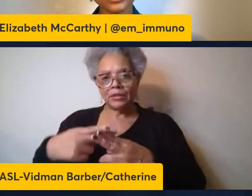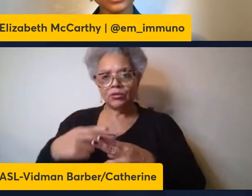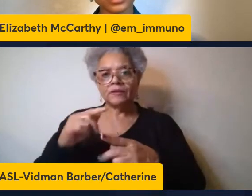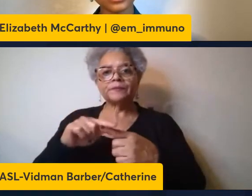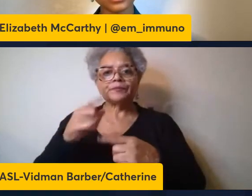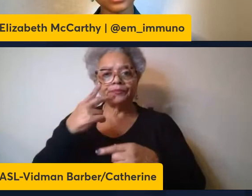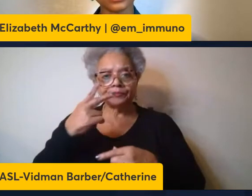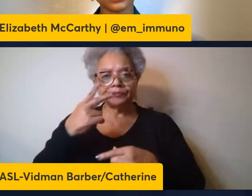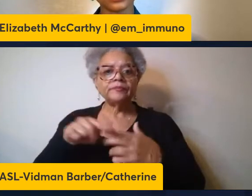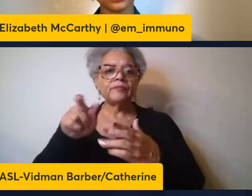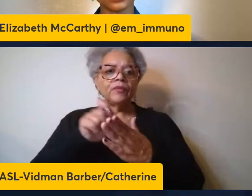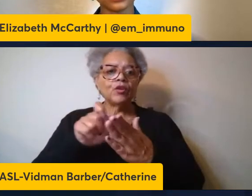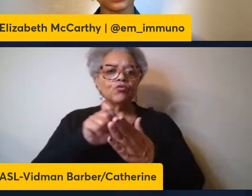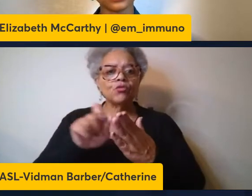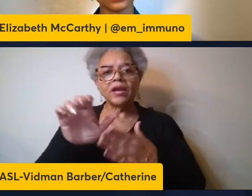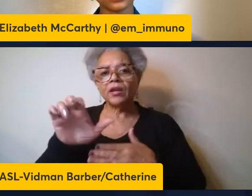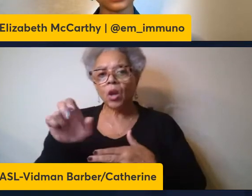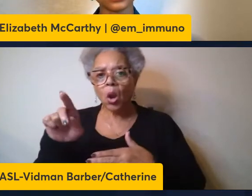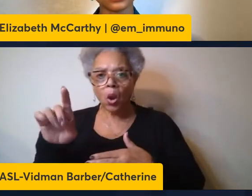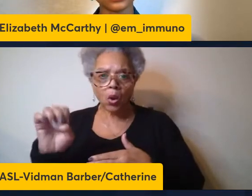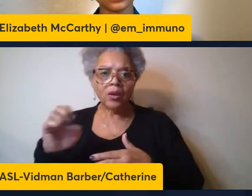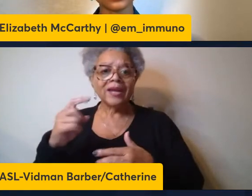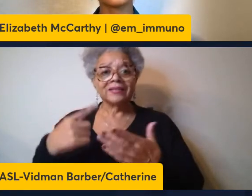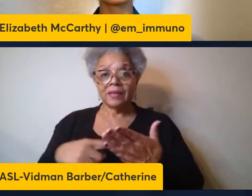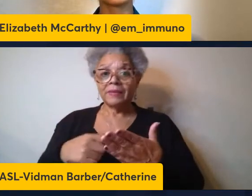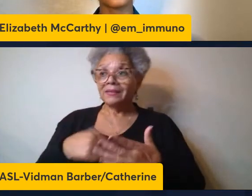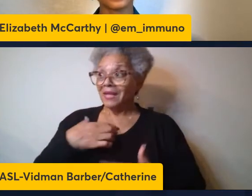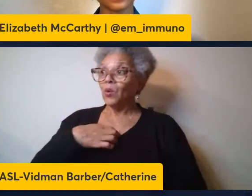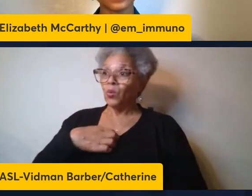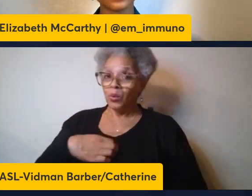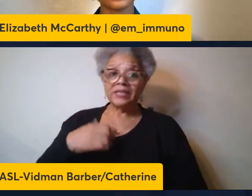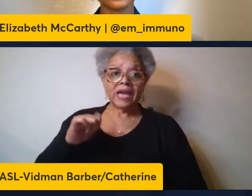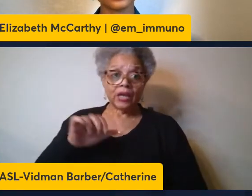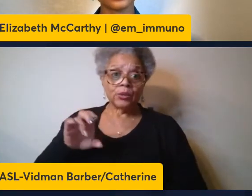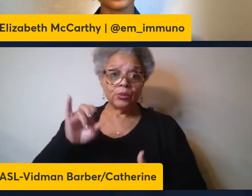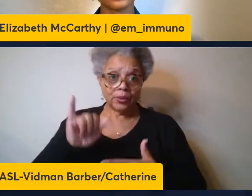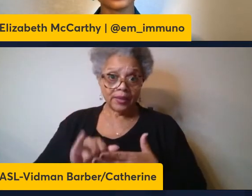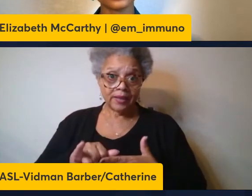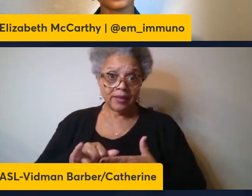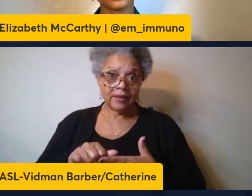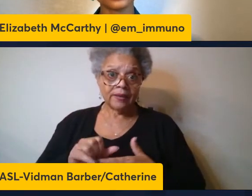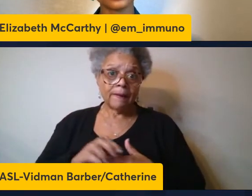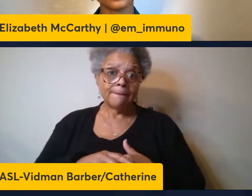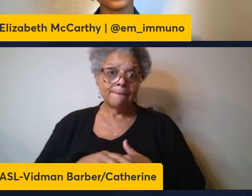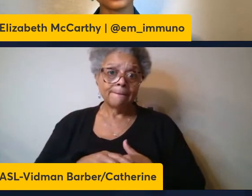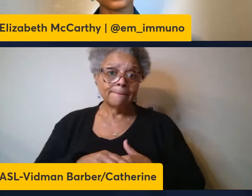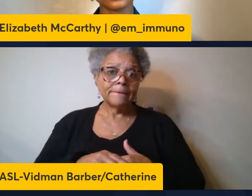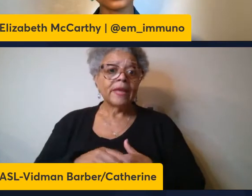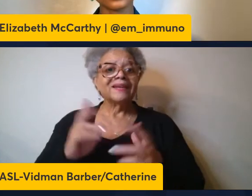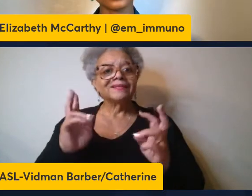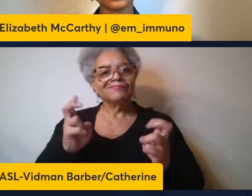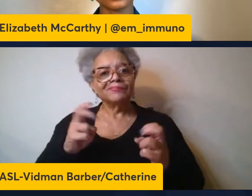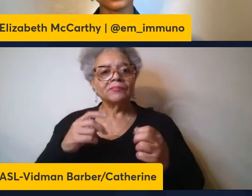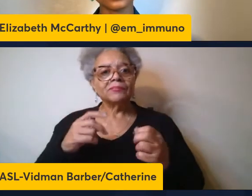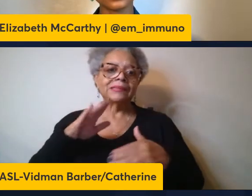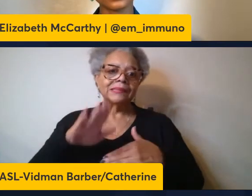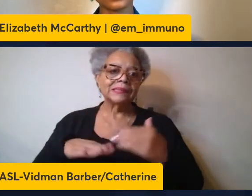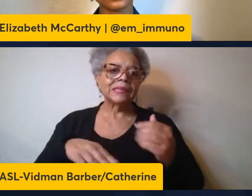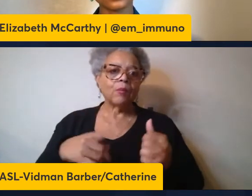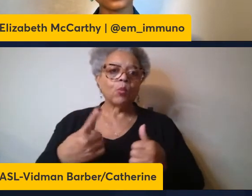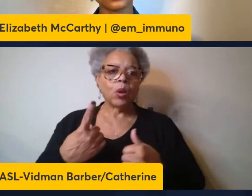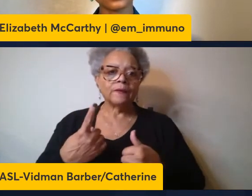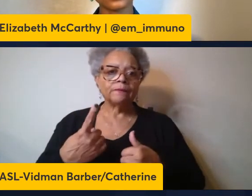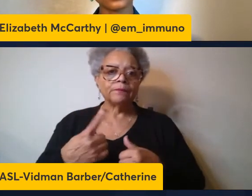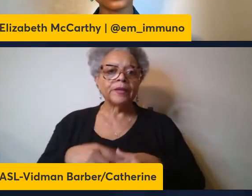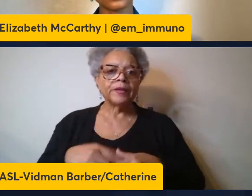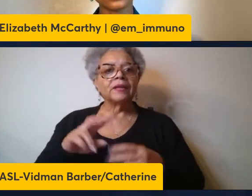they're able to write some code that you think, actually, like, I wish I could do that. This is really cool. Step one. And then I think